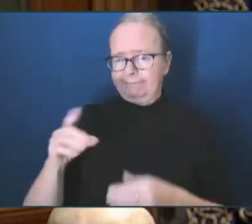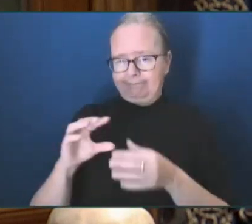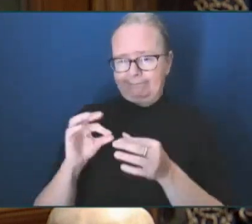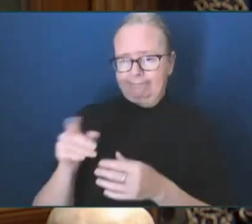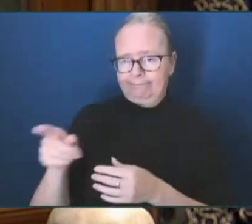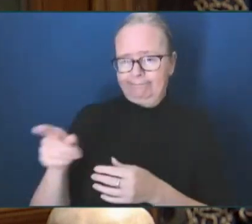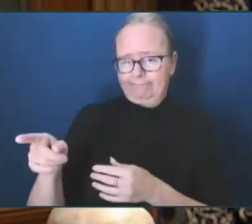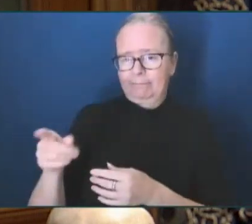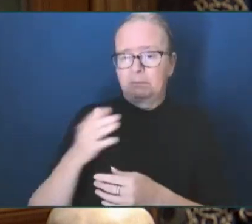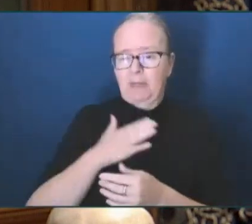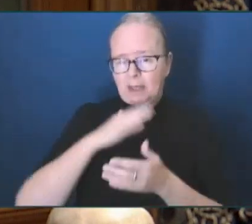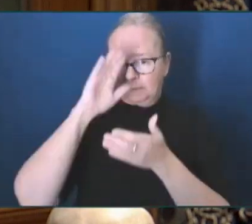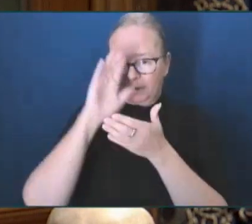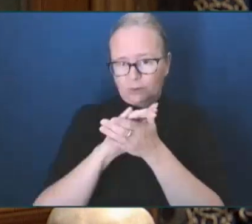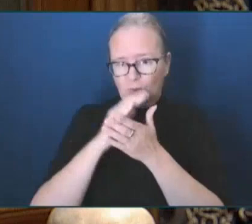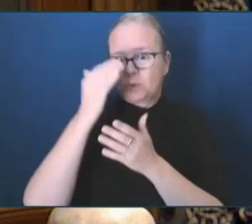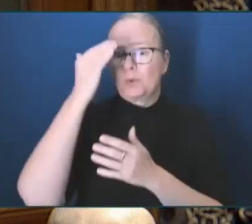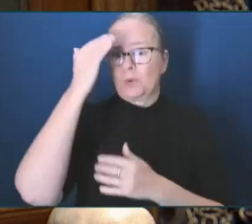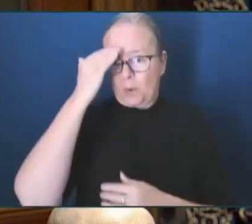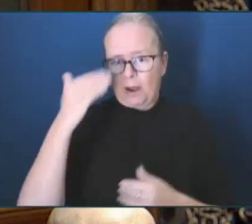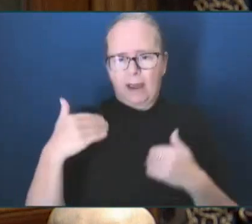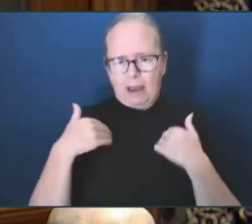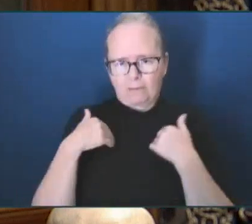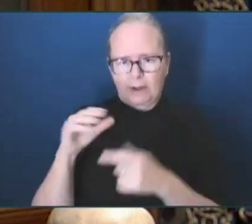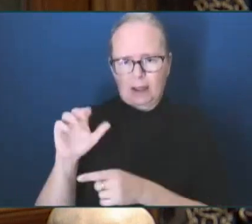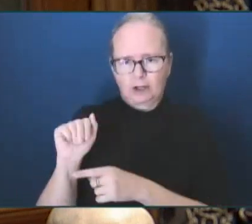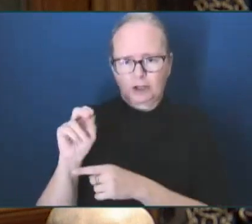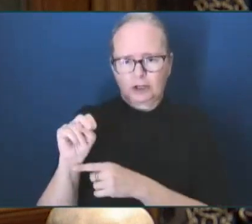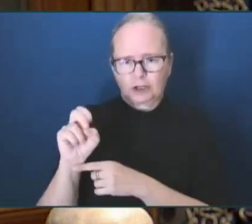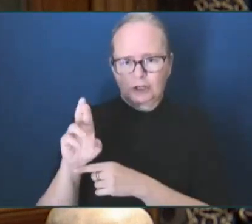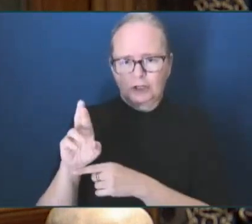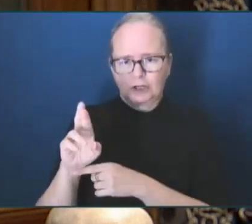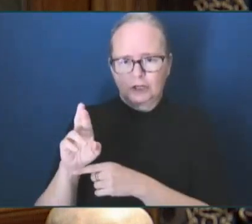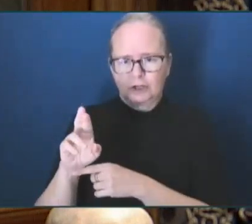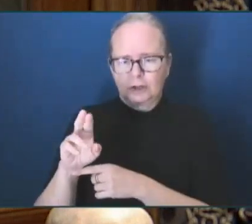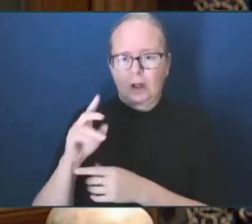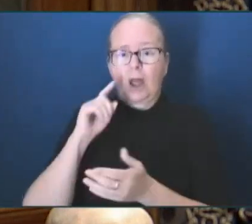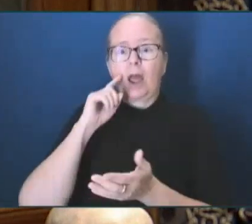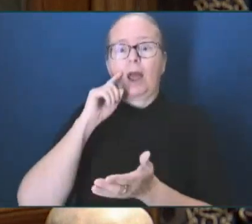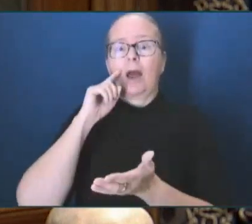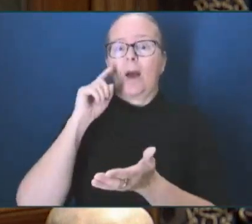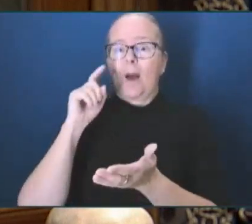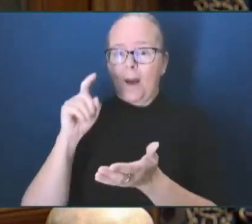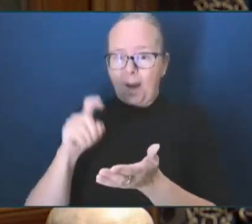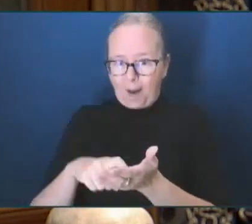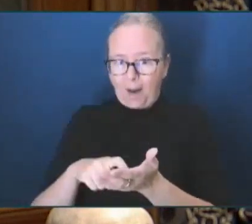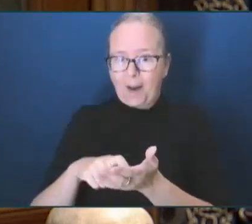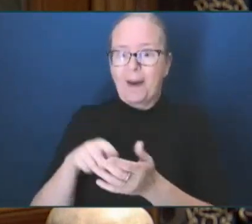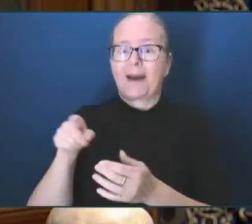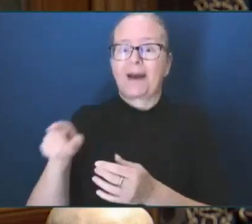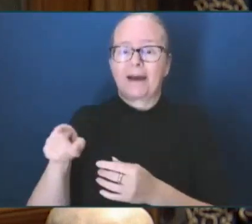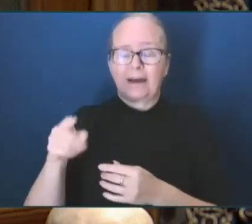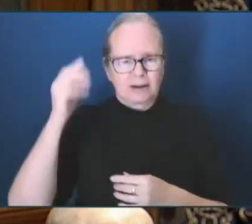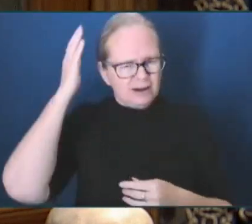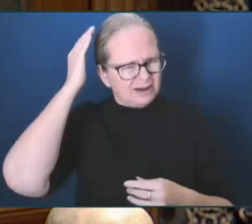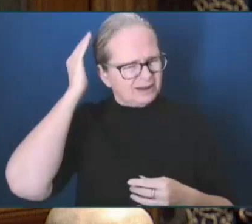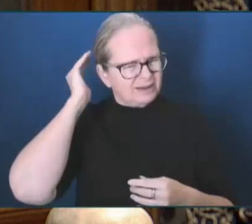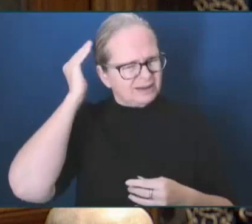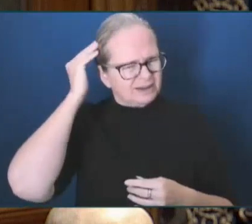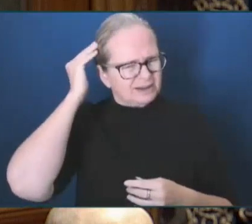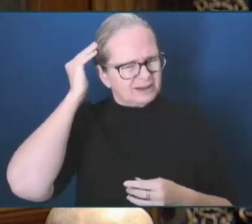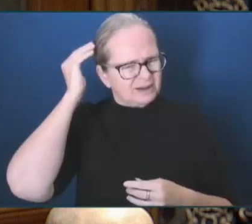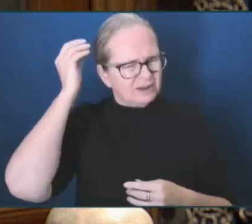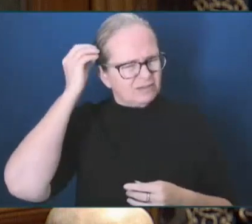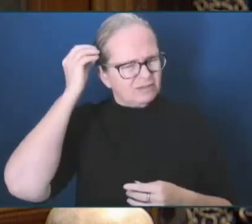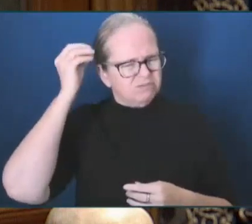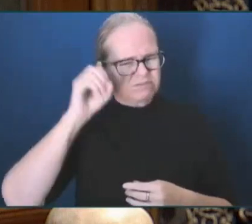week." Hospitals are discharging people, they're delaying essential surgeries, and they're past their breaking point. On top of it, they're